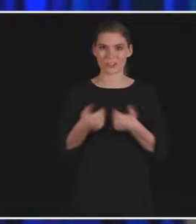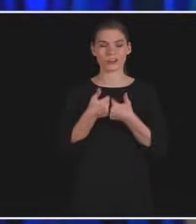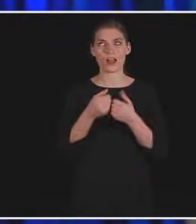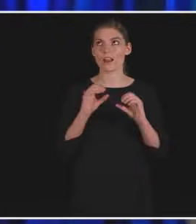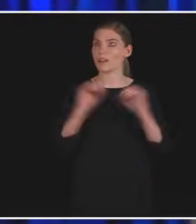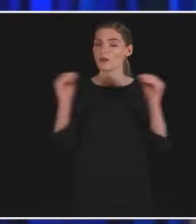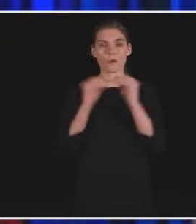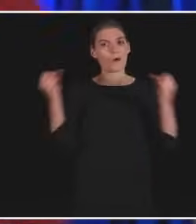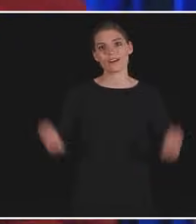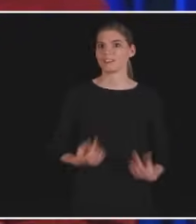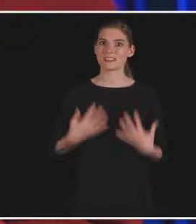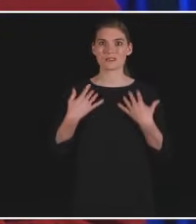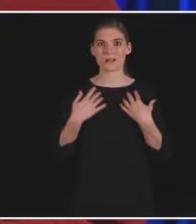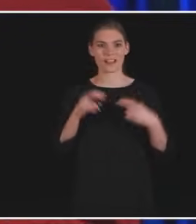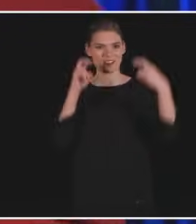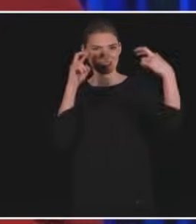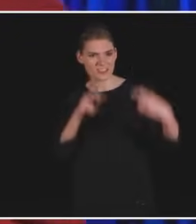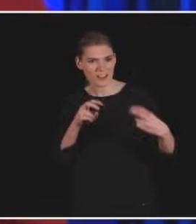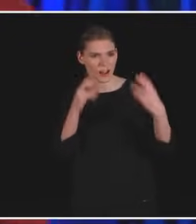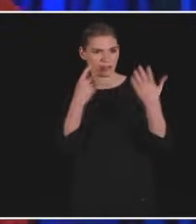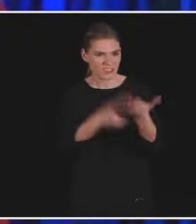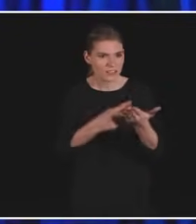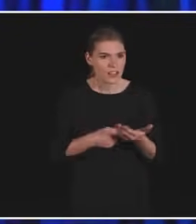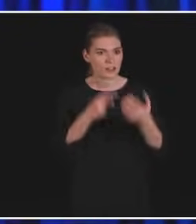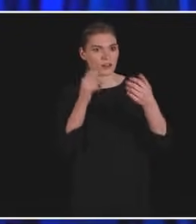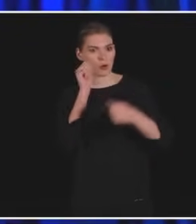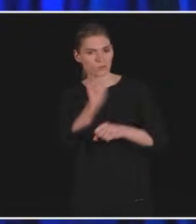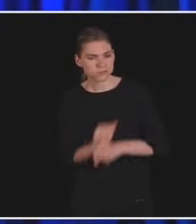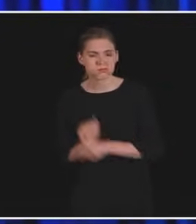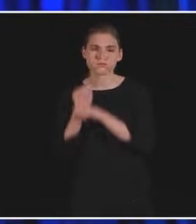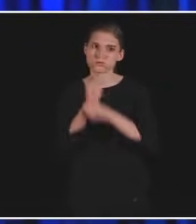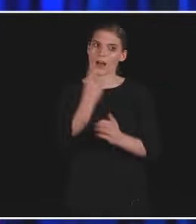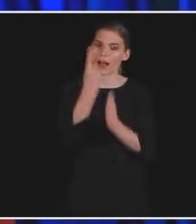There's nothing more engaging than that moment where, after